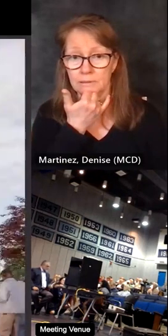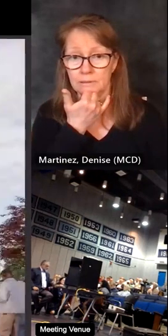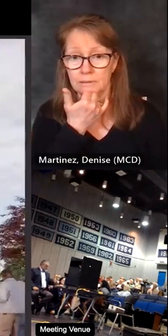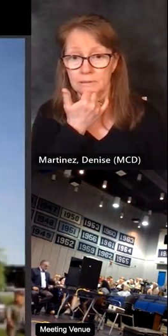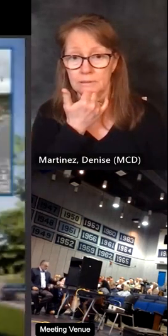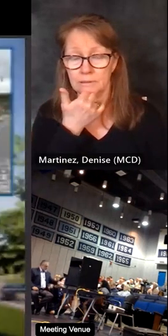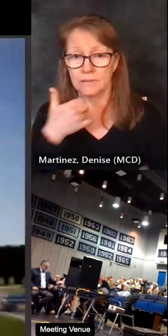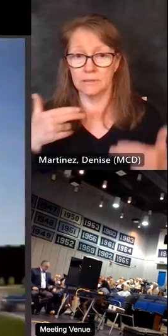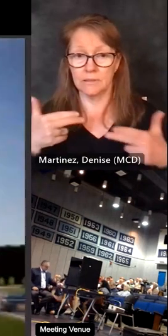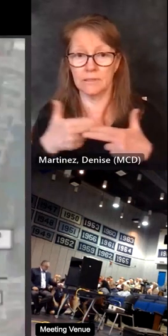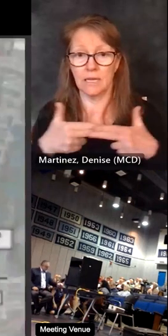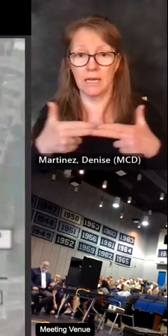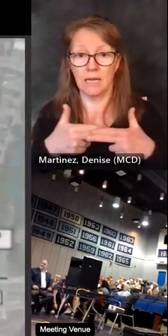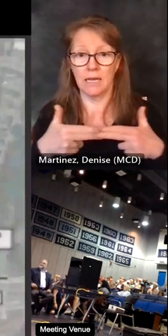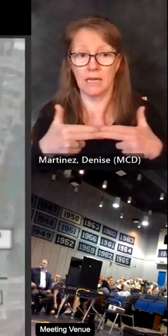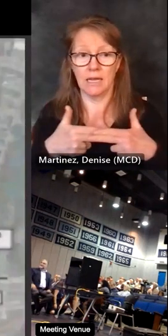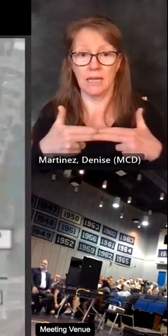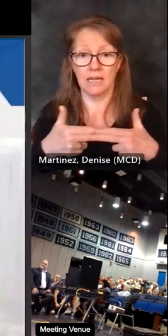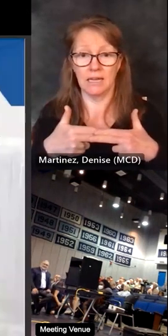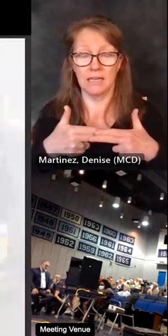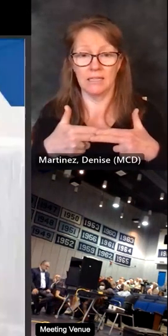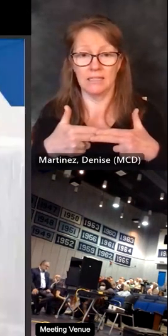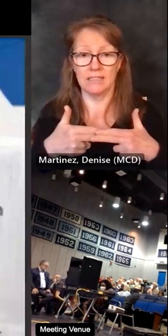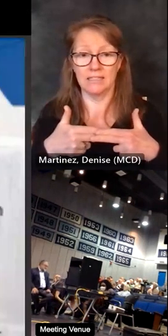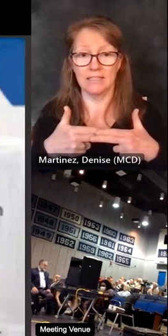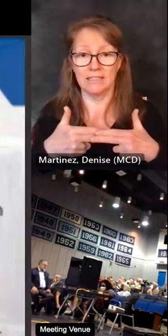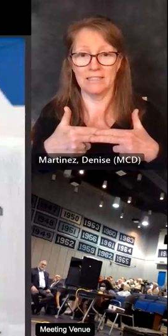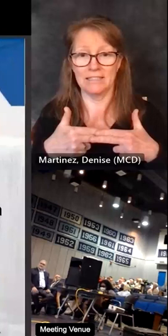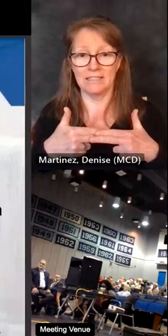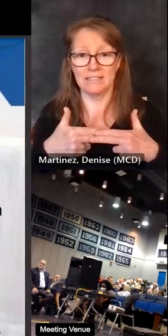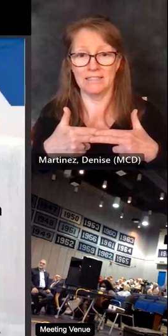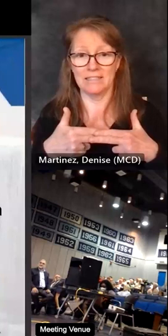Okay, that's the whole presentation.